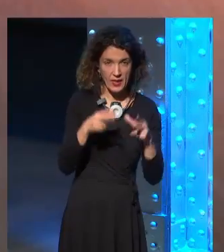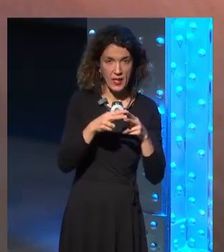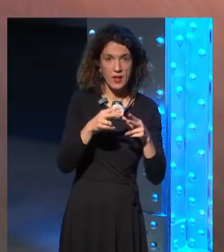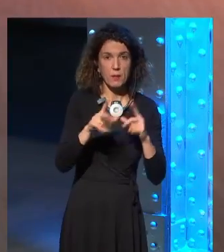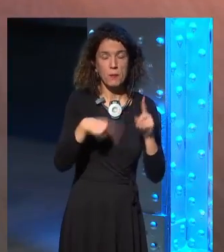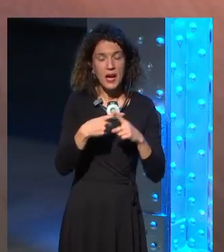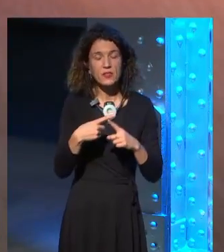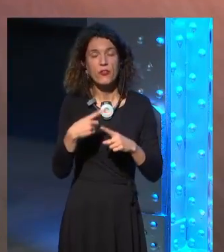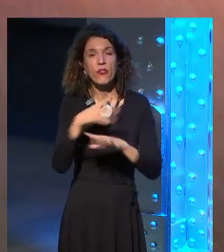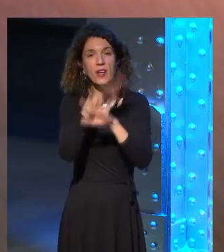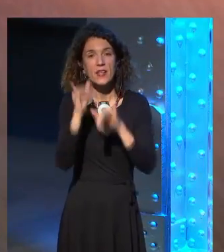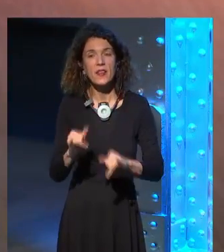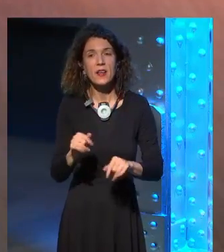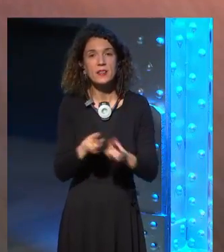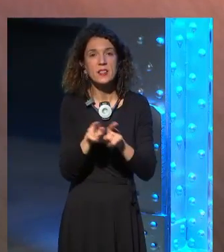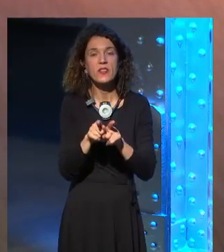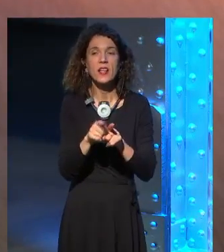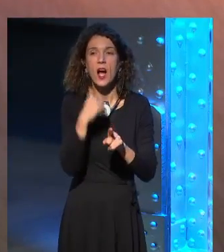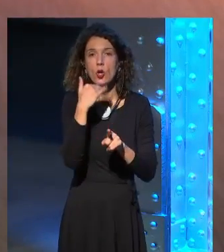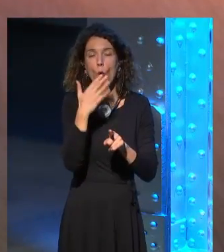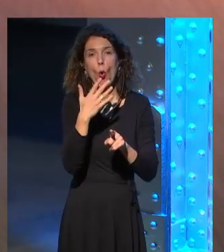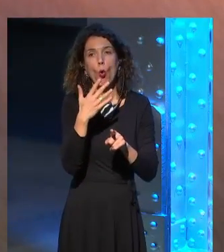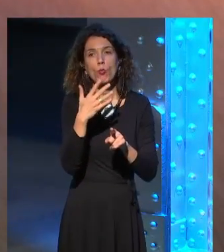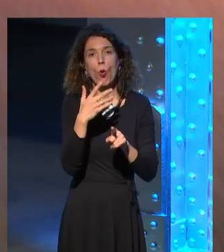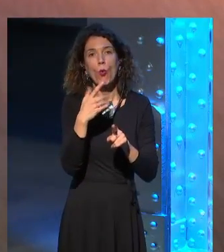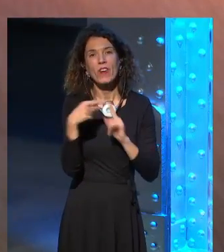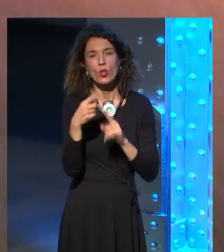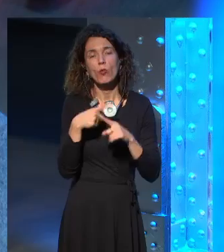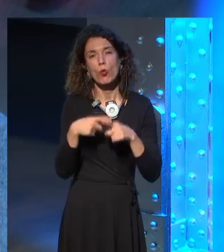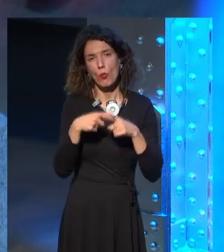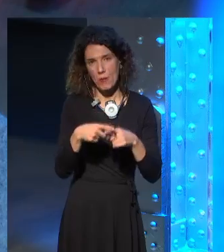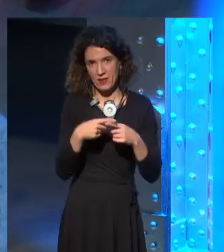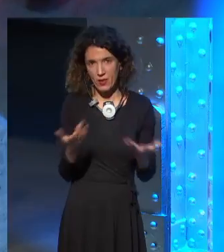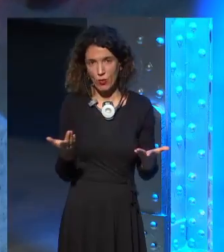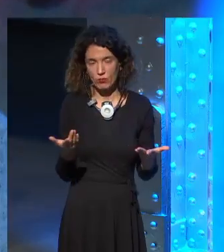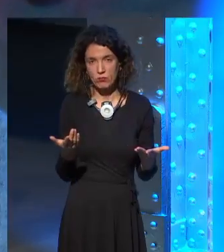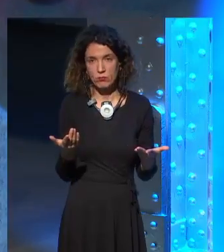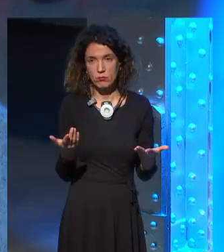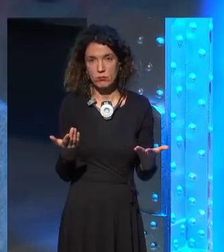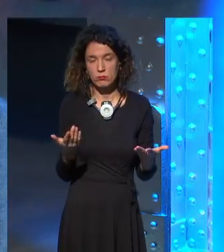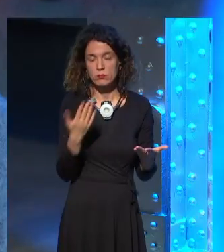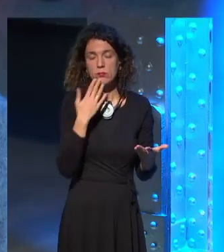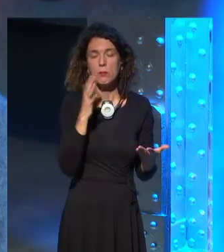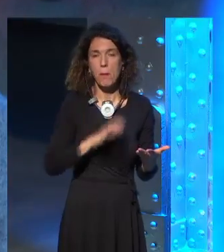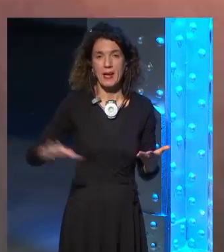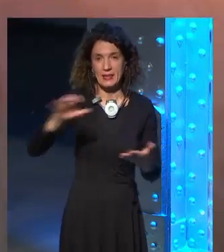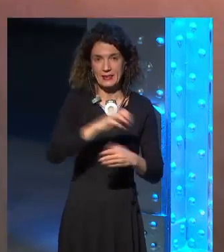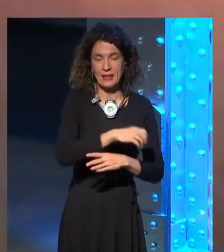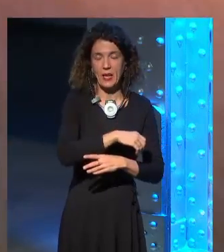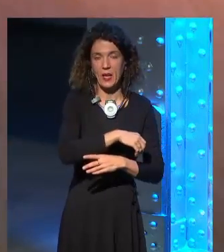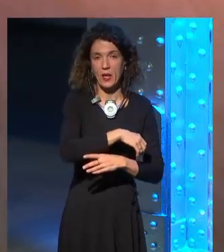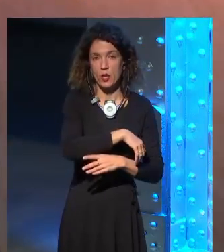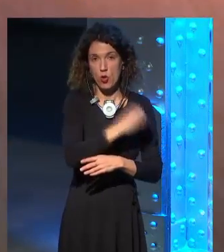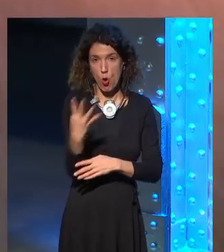I think also the change in a number of countries and the Nordic countries includes also realizing the sort of benefits